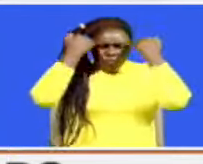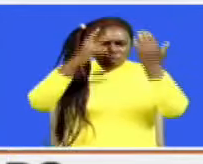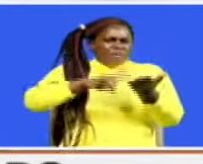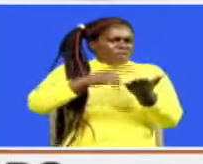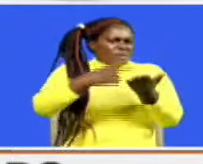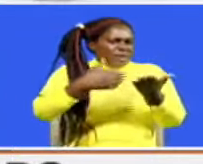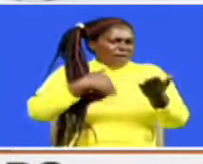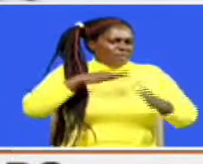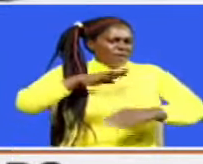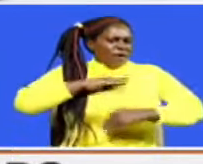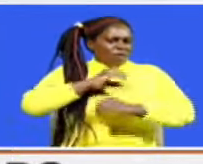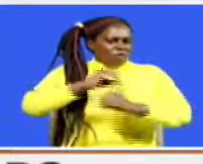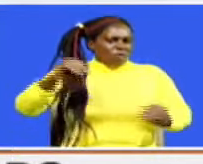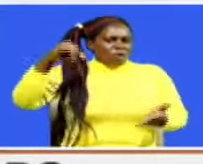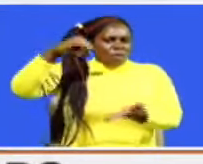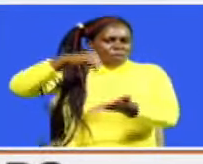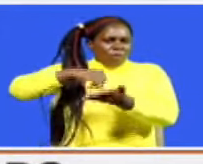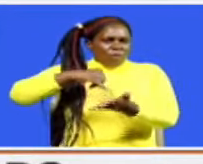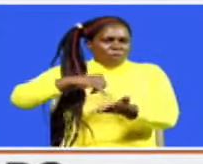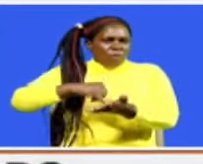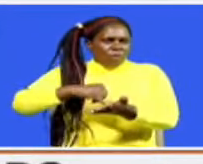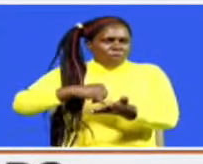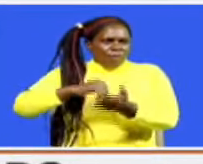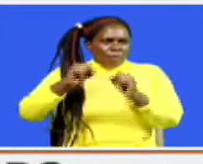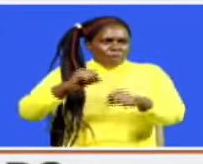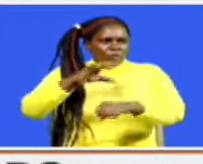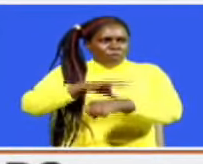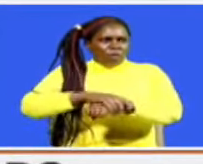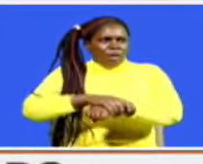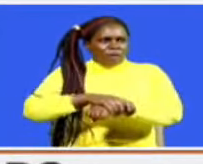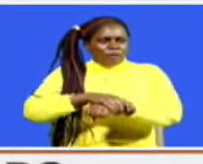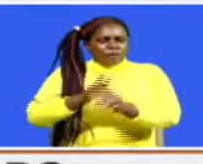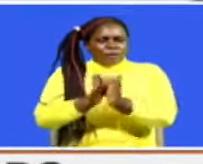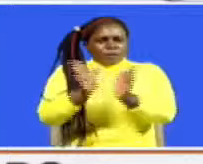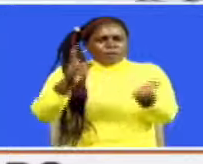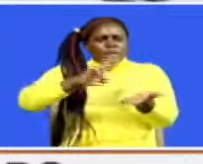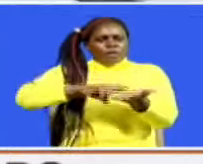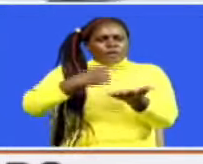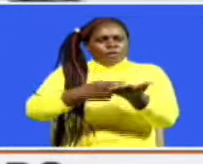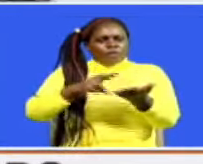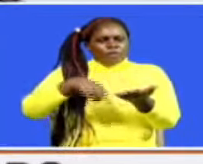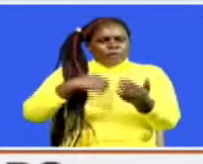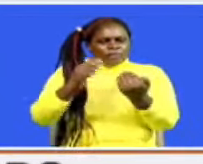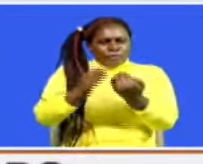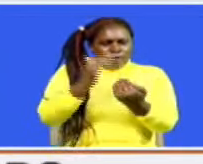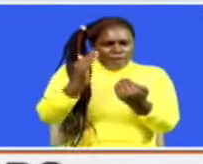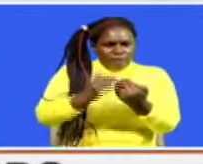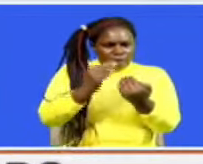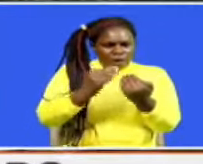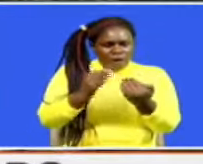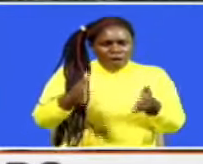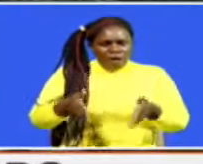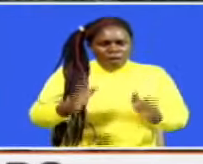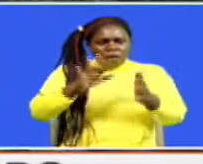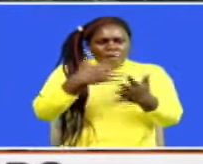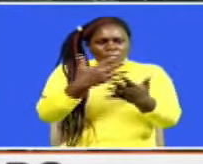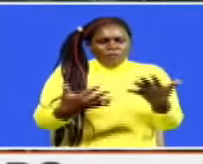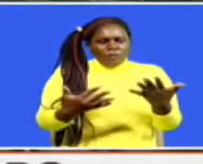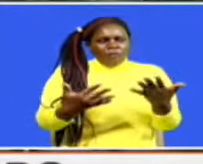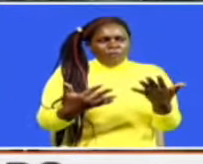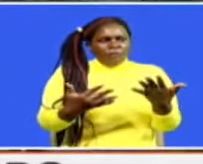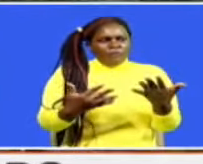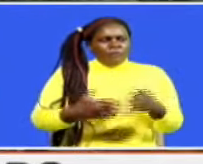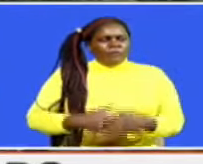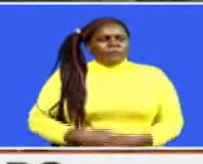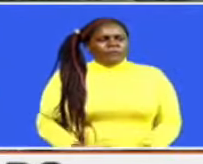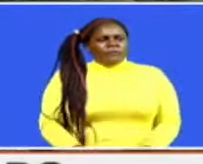But we hope with time we shall be able to get additional resources so that we are able to maintain our entire network. Jasmine